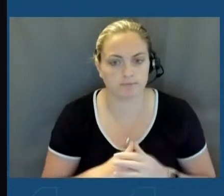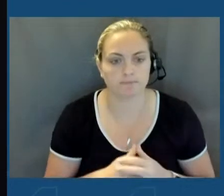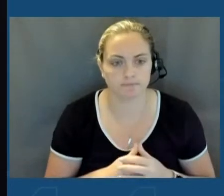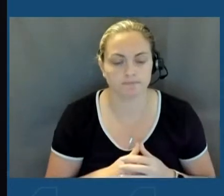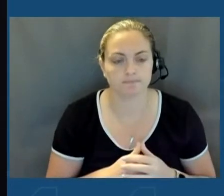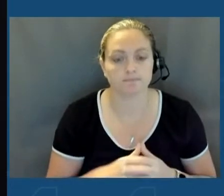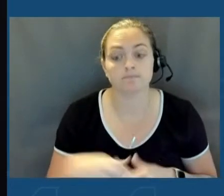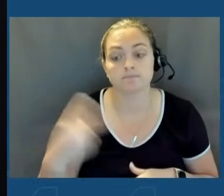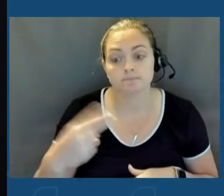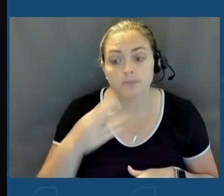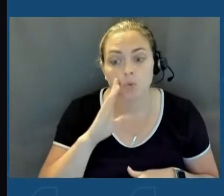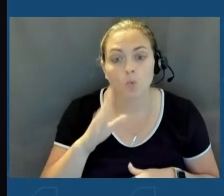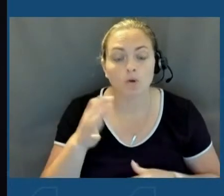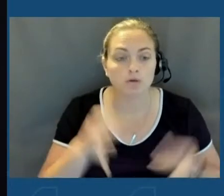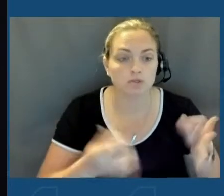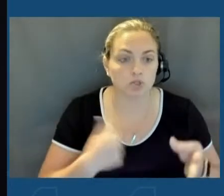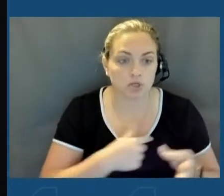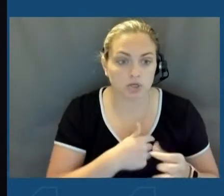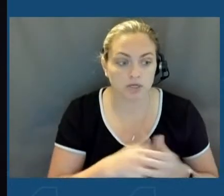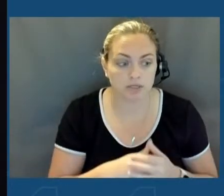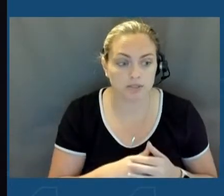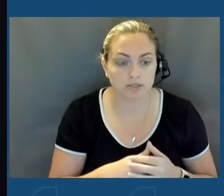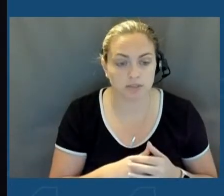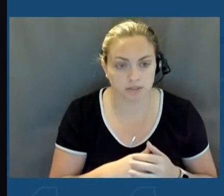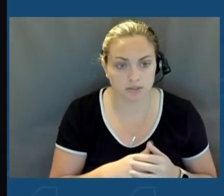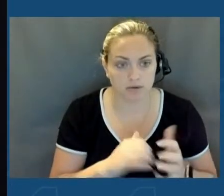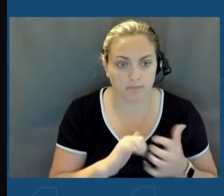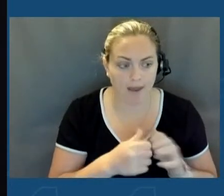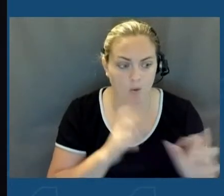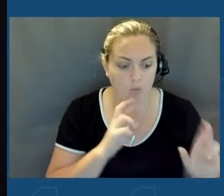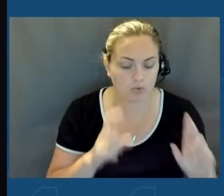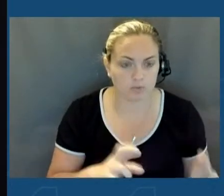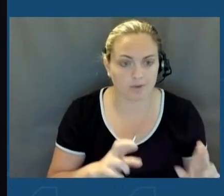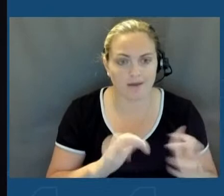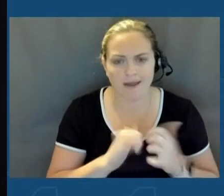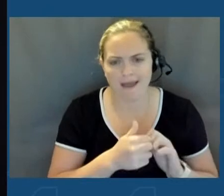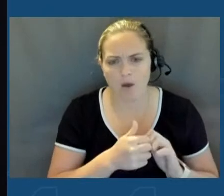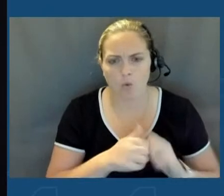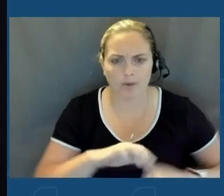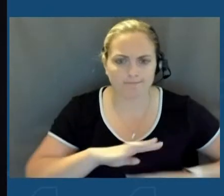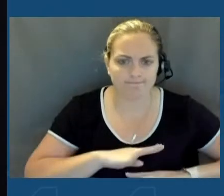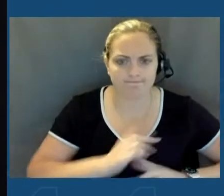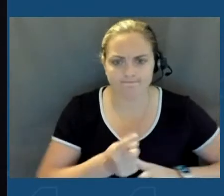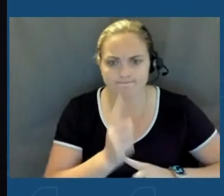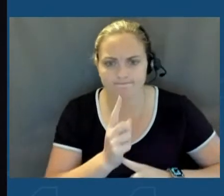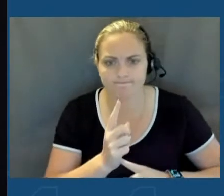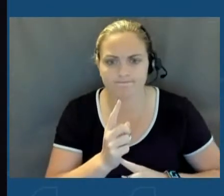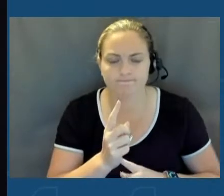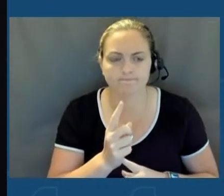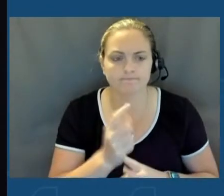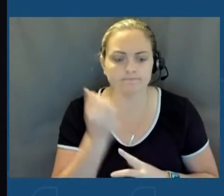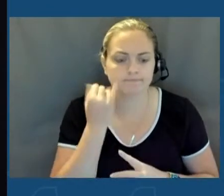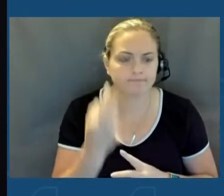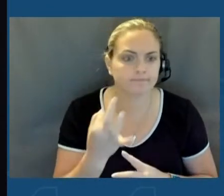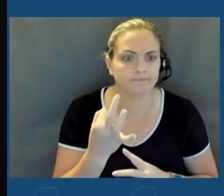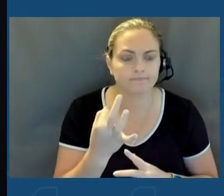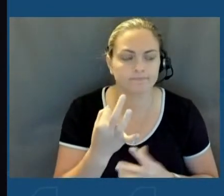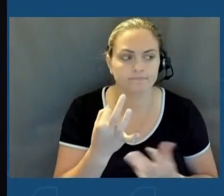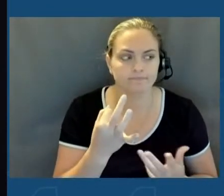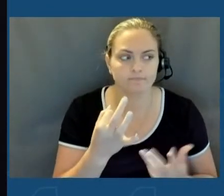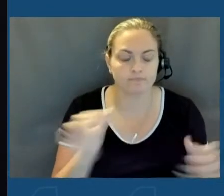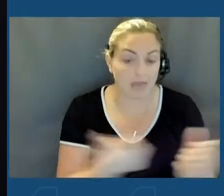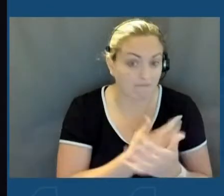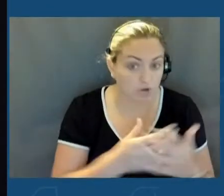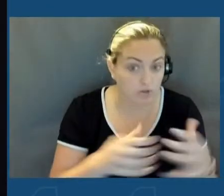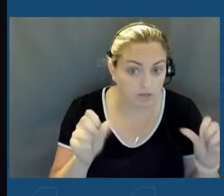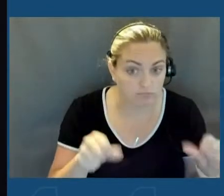History will judge us by how we respond, how we meet this moment, by whether we did everything in our power to